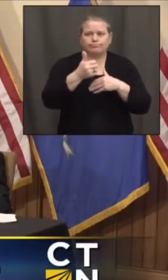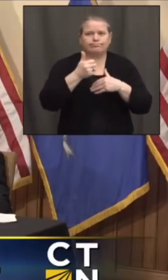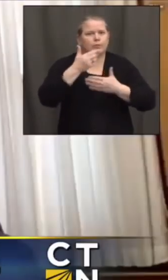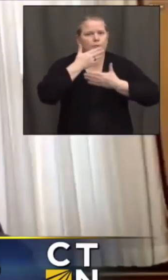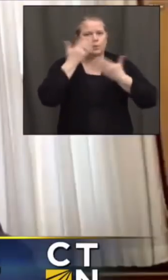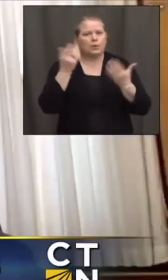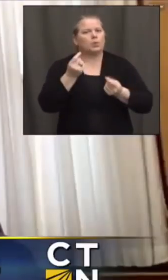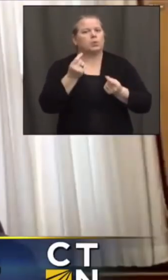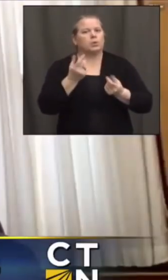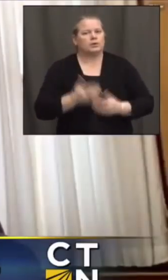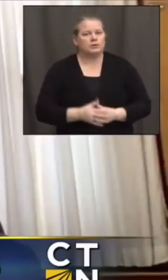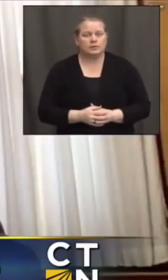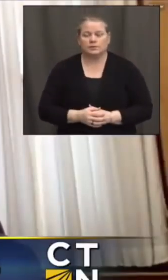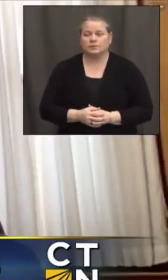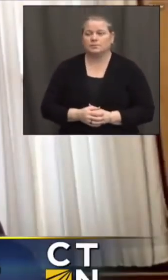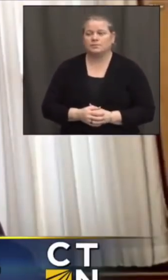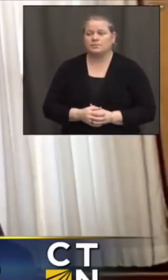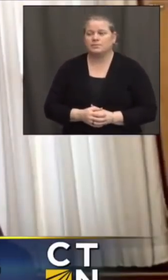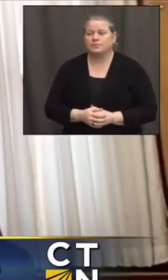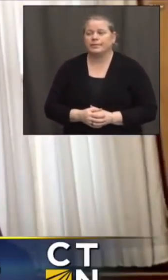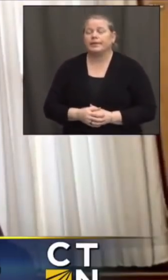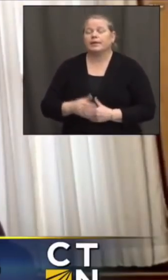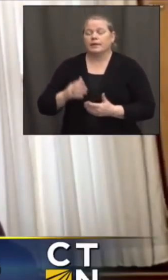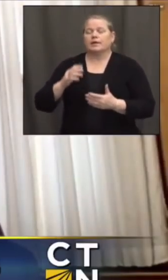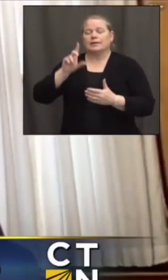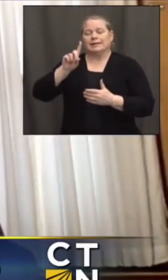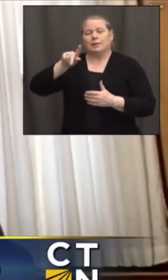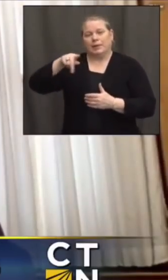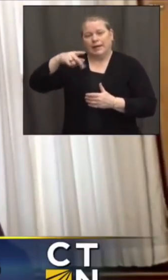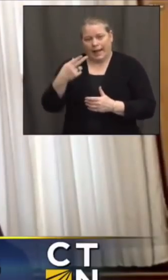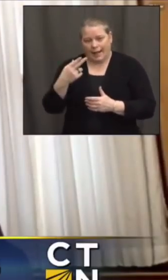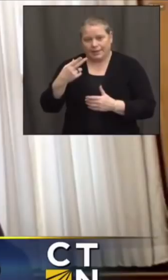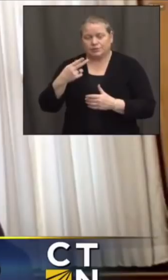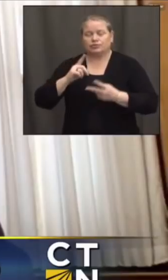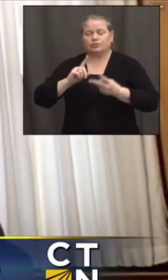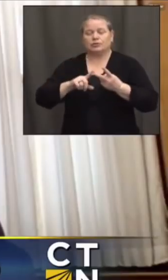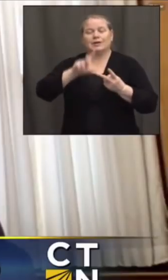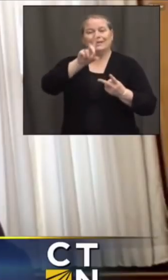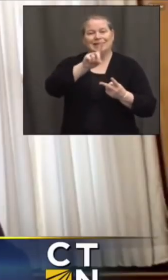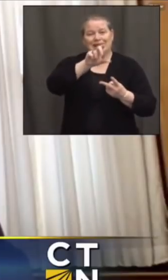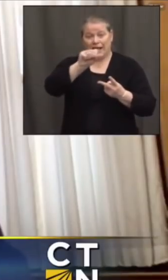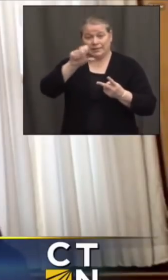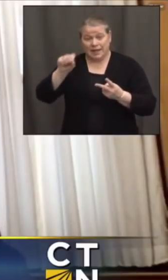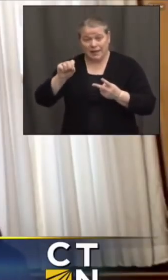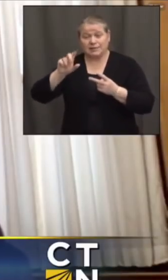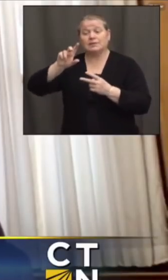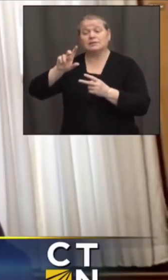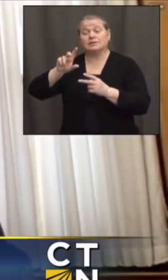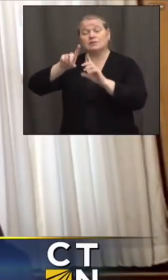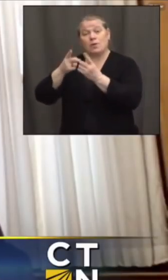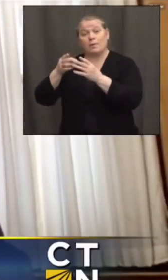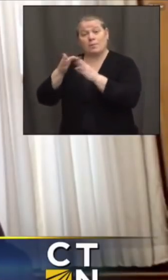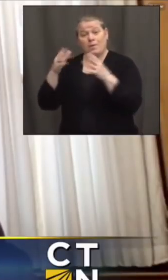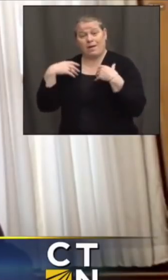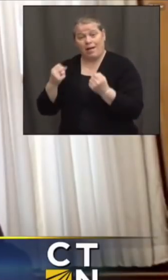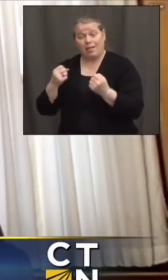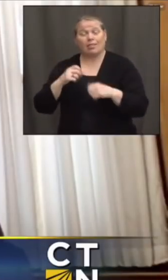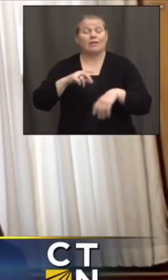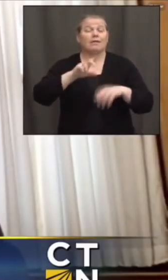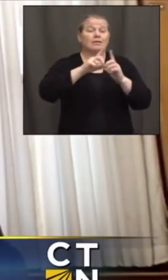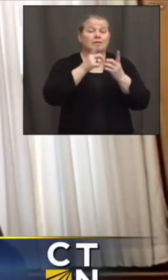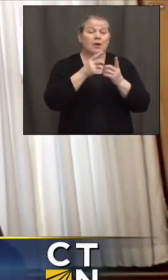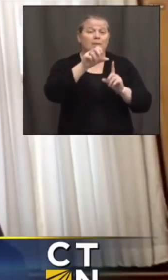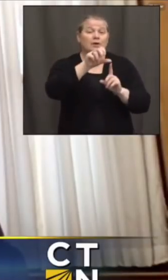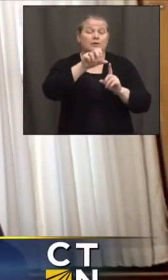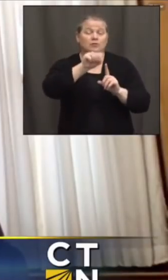are, our team at Department of Public Health, working with our team at Department of Social Services, is working on transportation strategies. I know a number of our